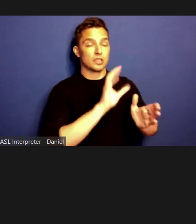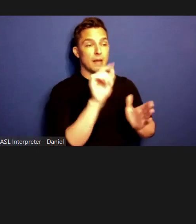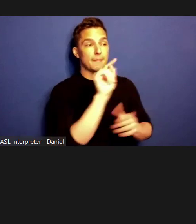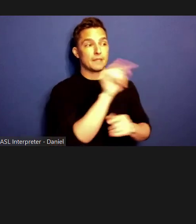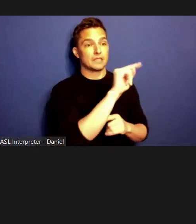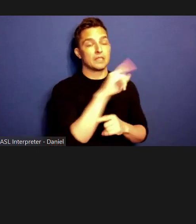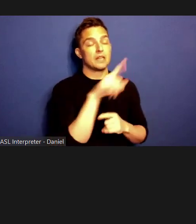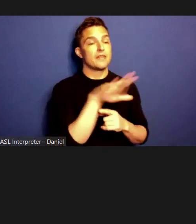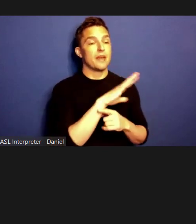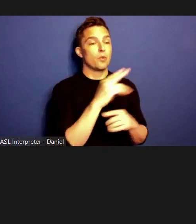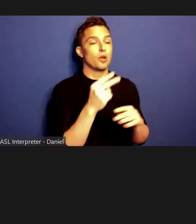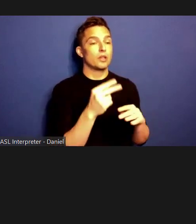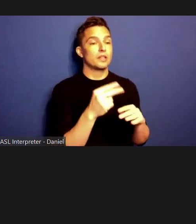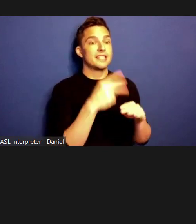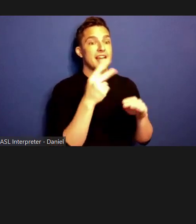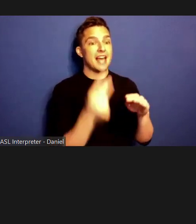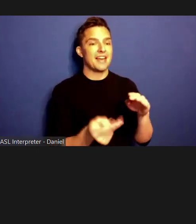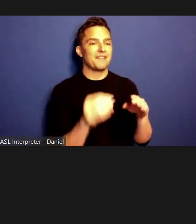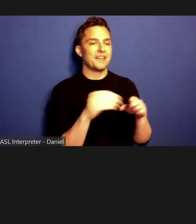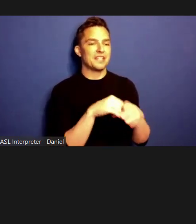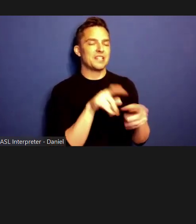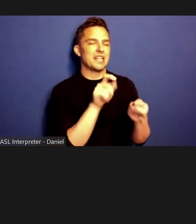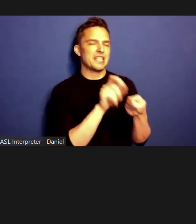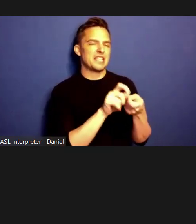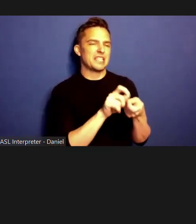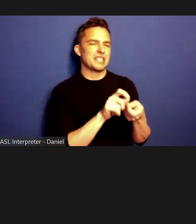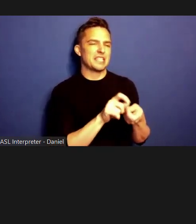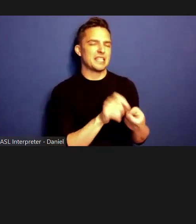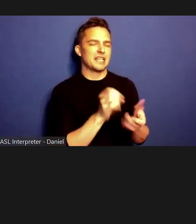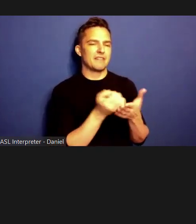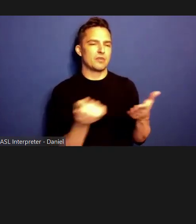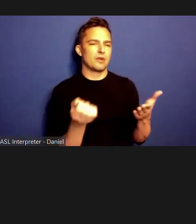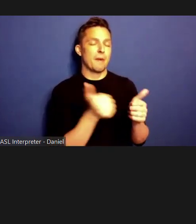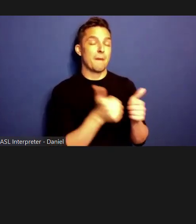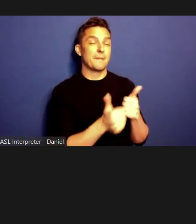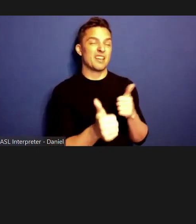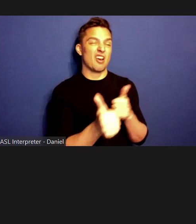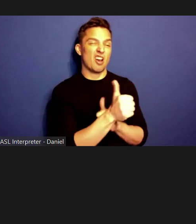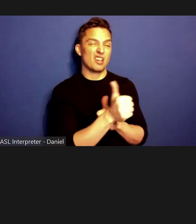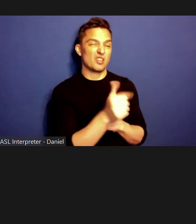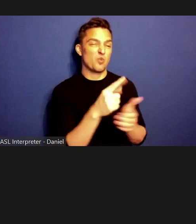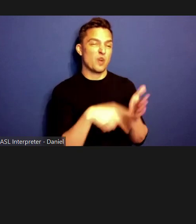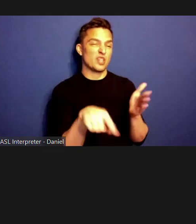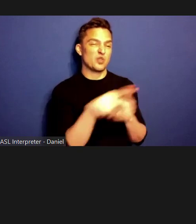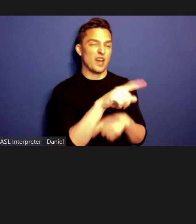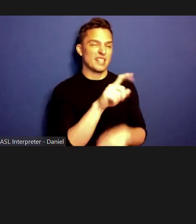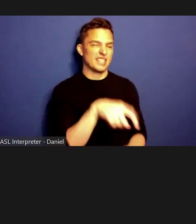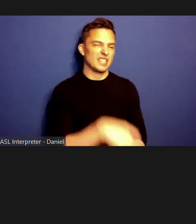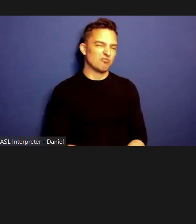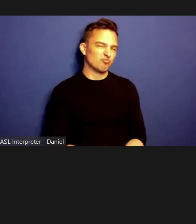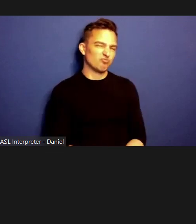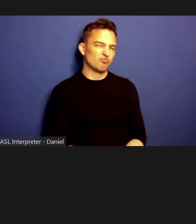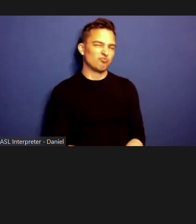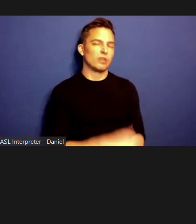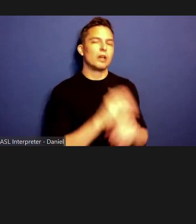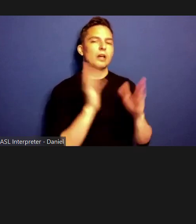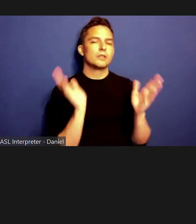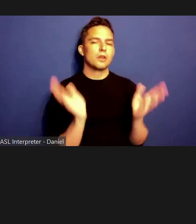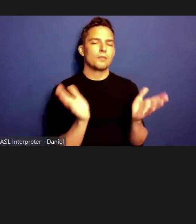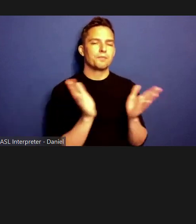will dive into the nitty-gritty of the equipment beyond what you need.